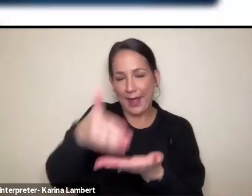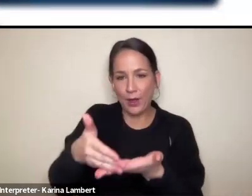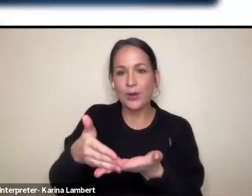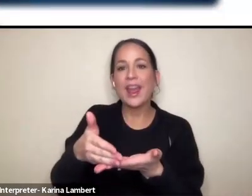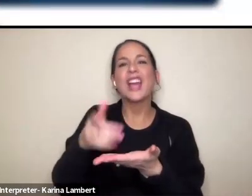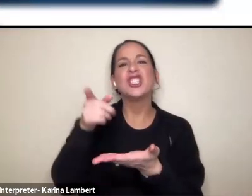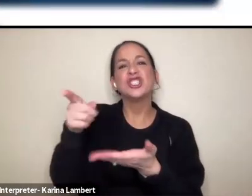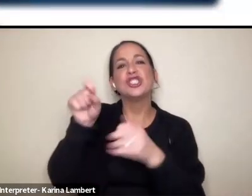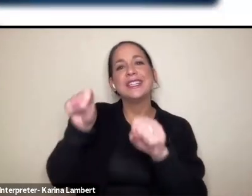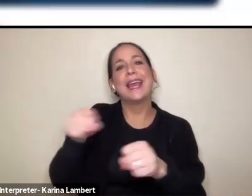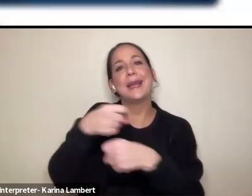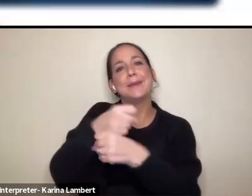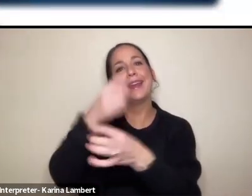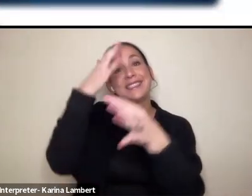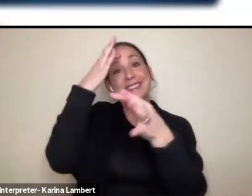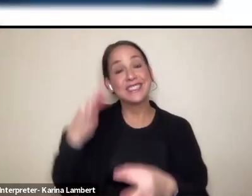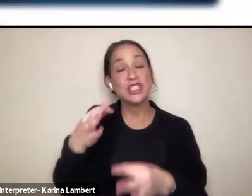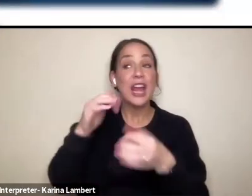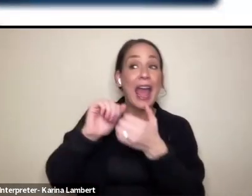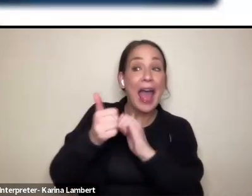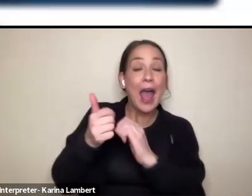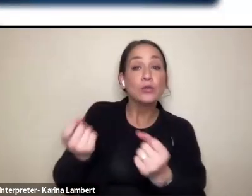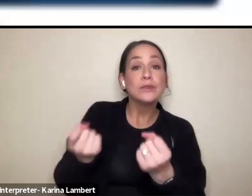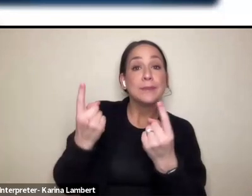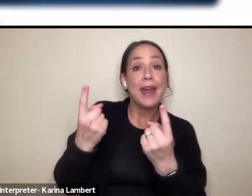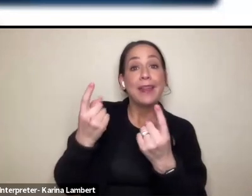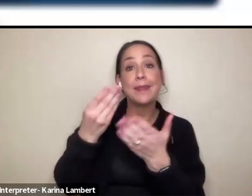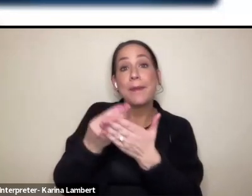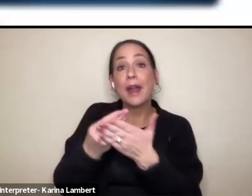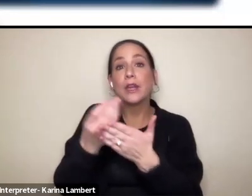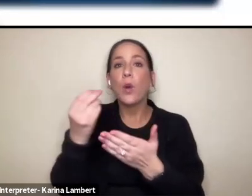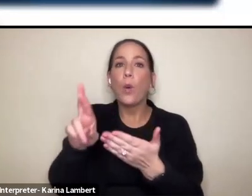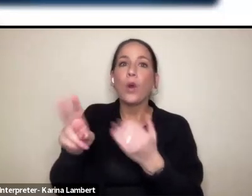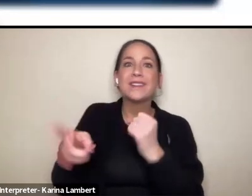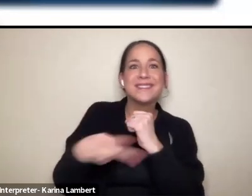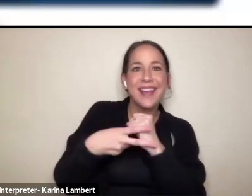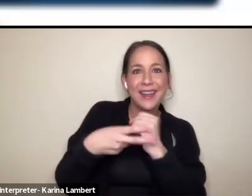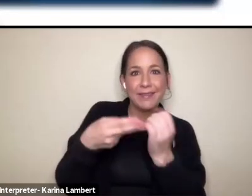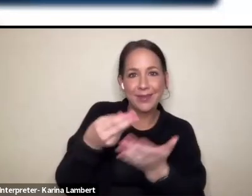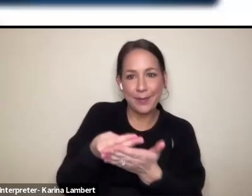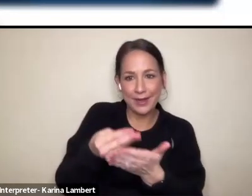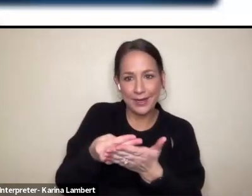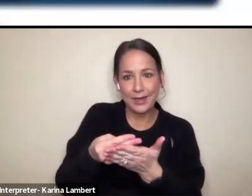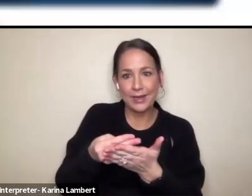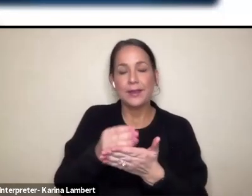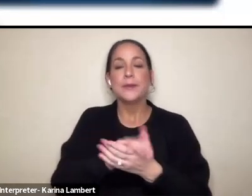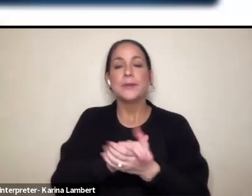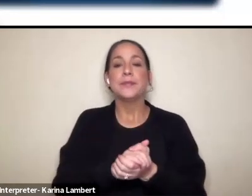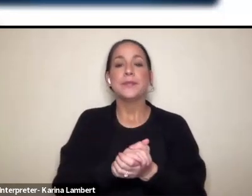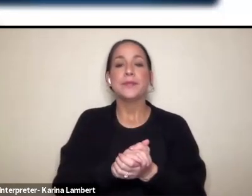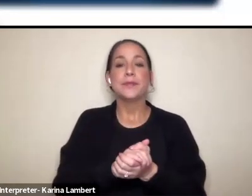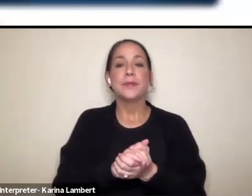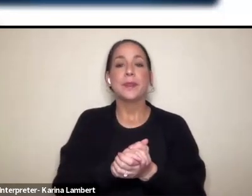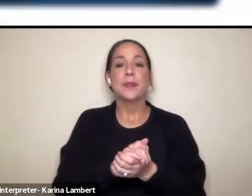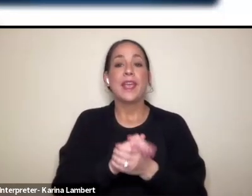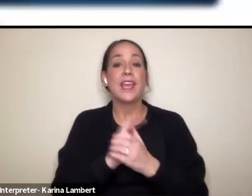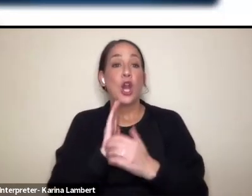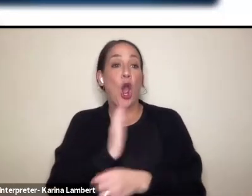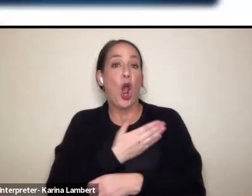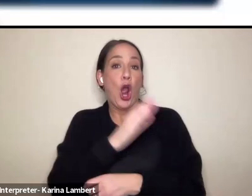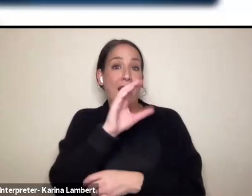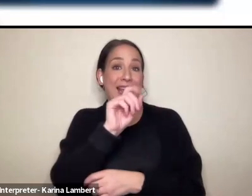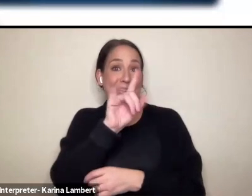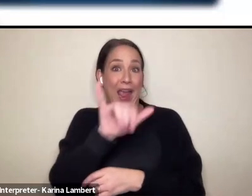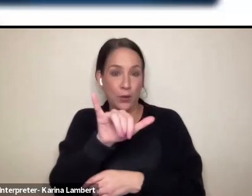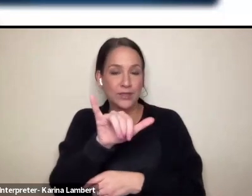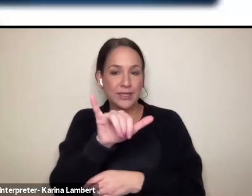money or save it. So this has been a really good tool for her. In our county where she goes to school, we call these